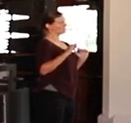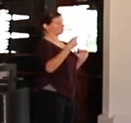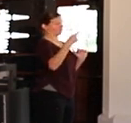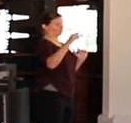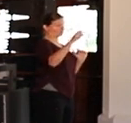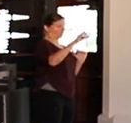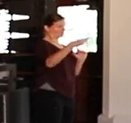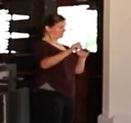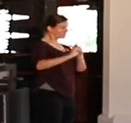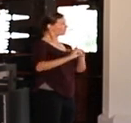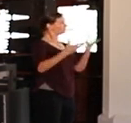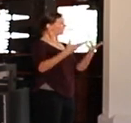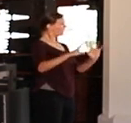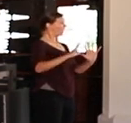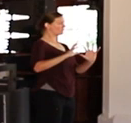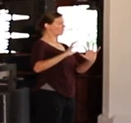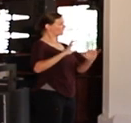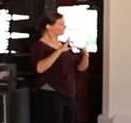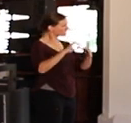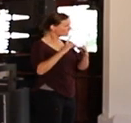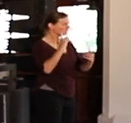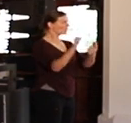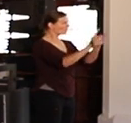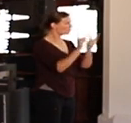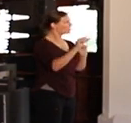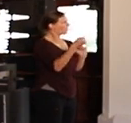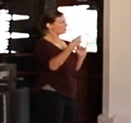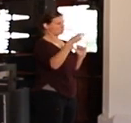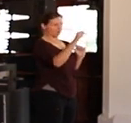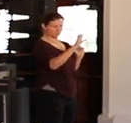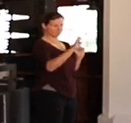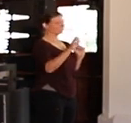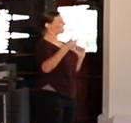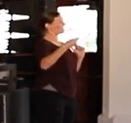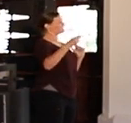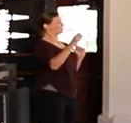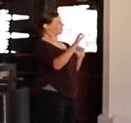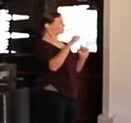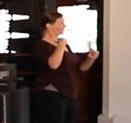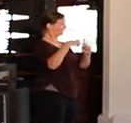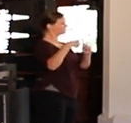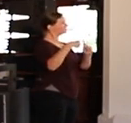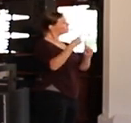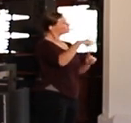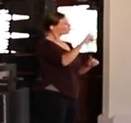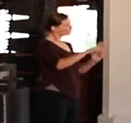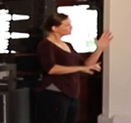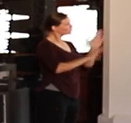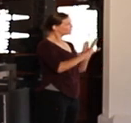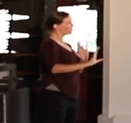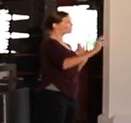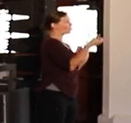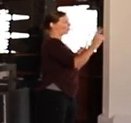posse, right? They have already been plugged in, and they will get to meet other posses. We call them Posse Plus. So you all need to develop your